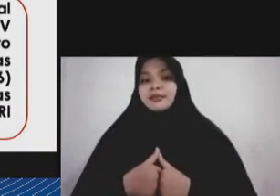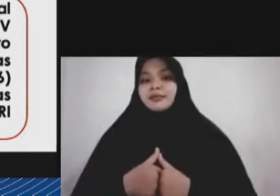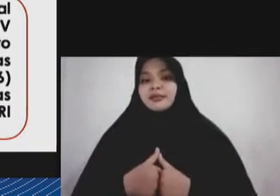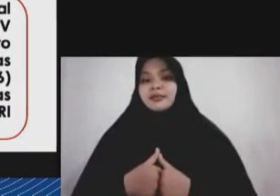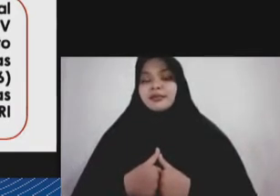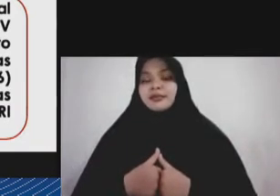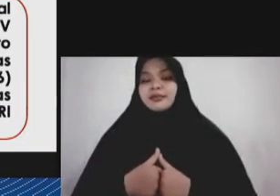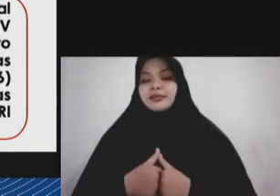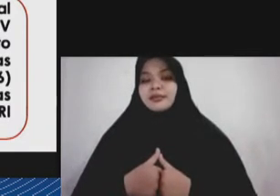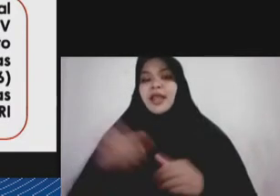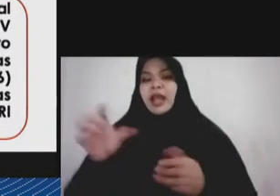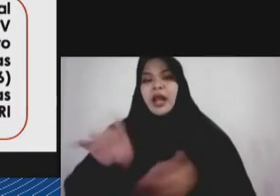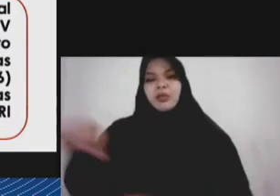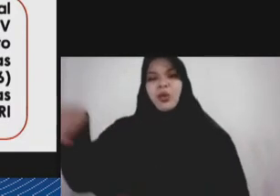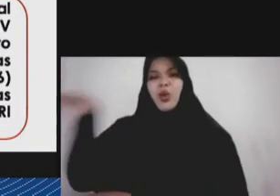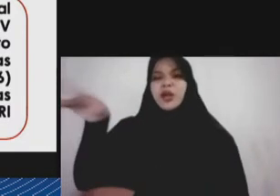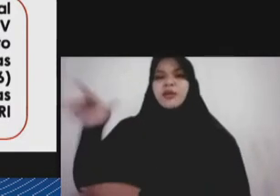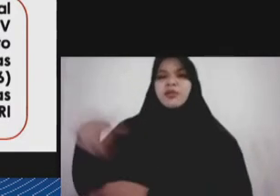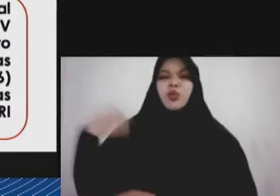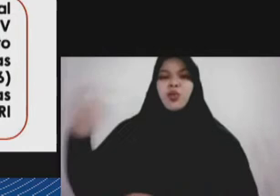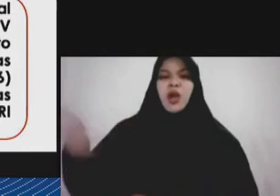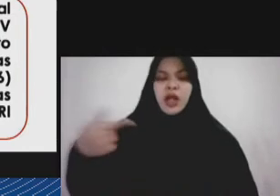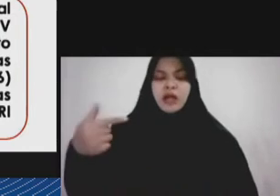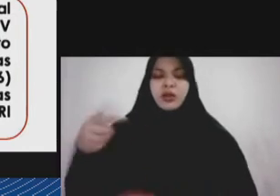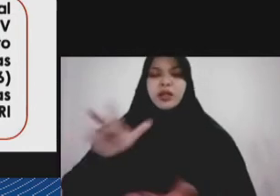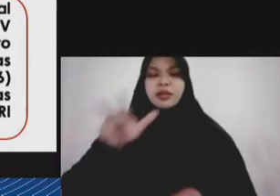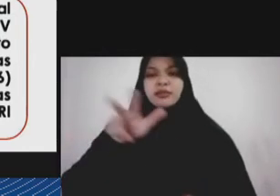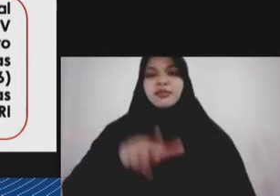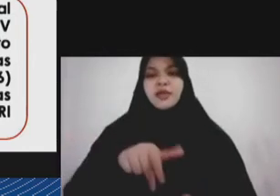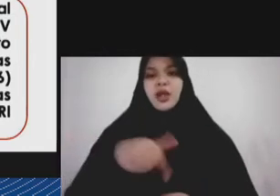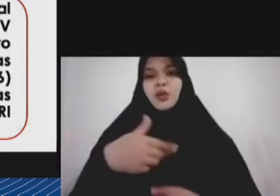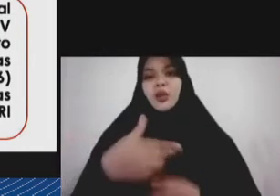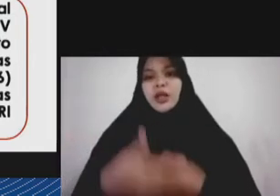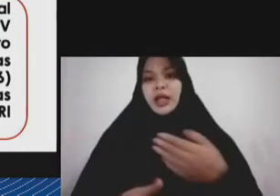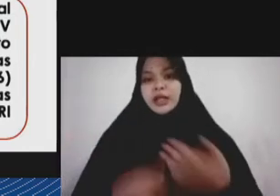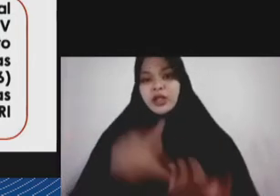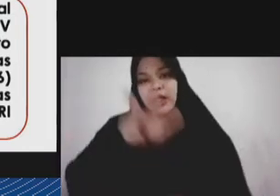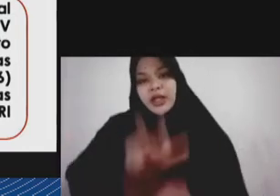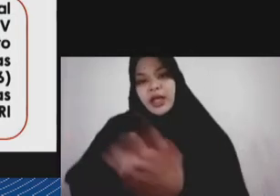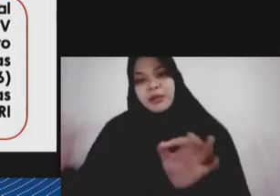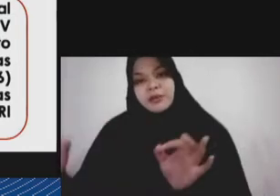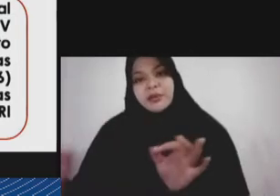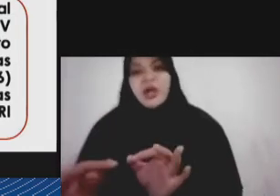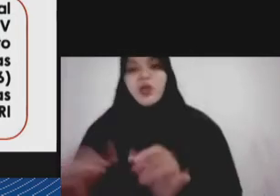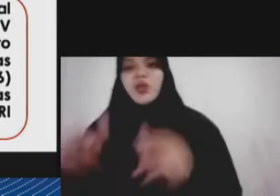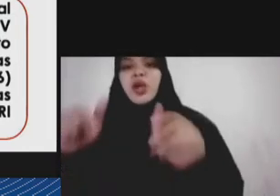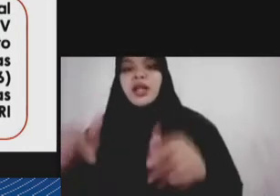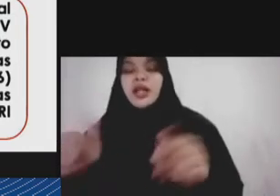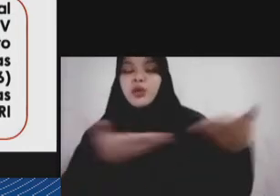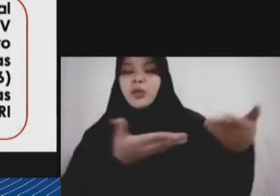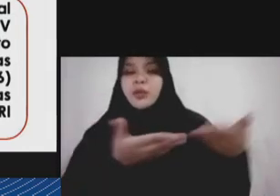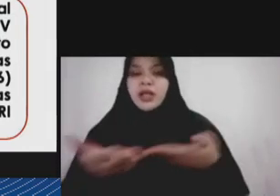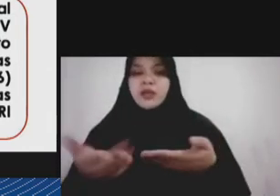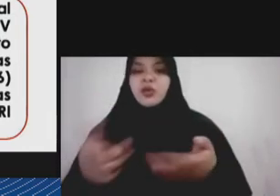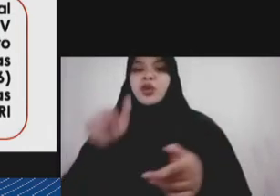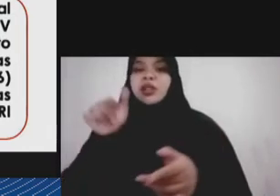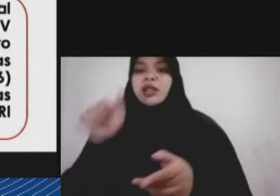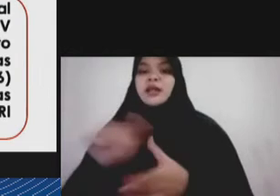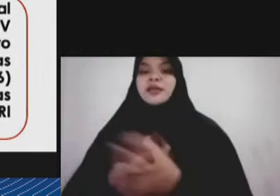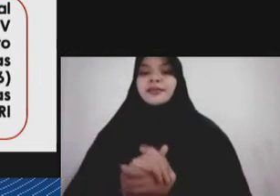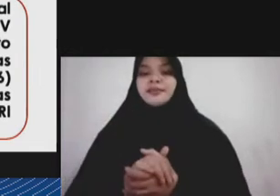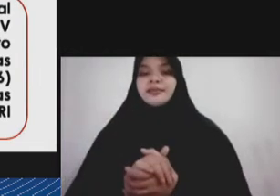in a criminal bill or litigative, so that the legal approach is appropriate as a criminal law, where